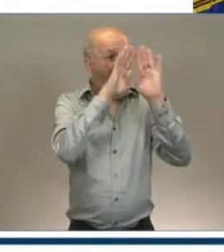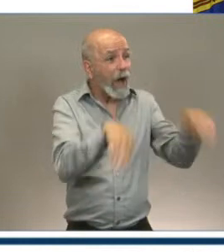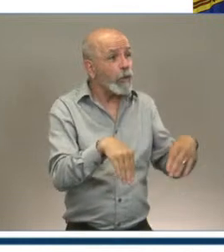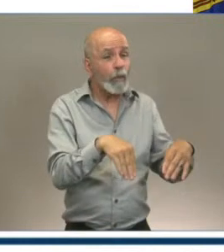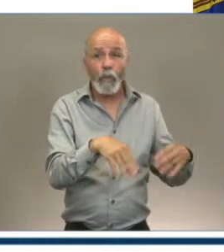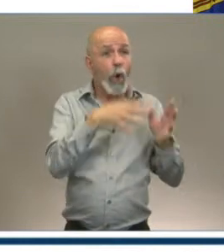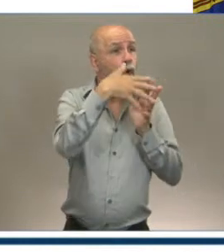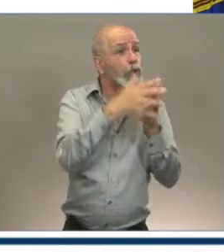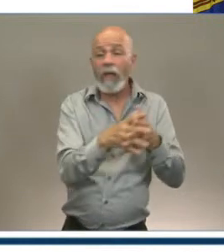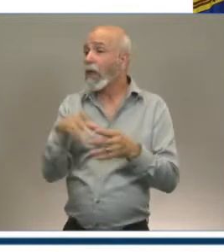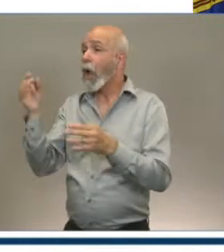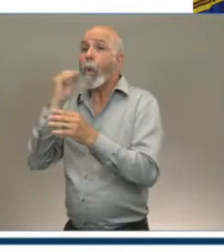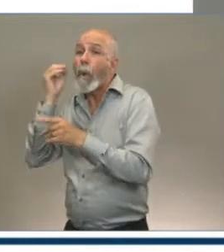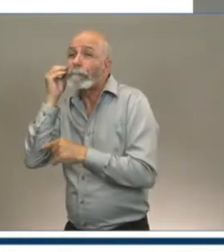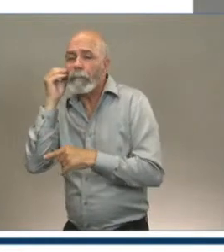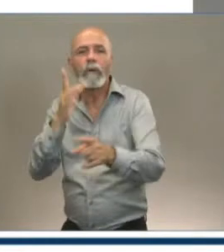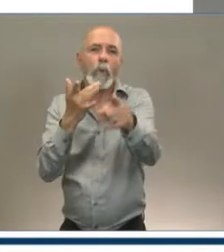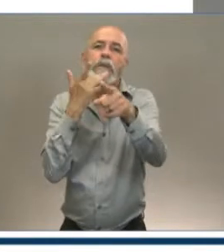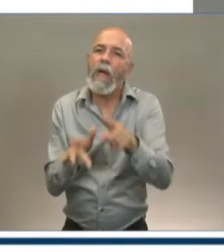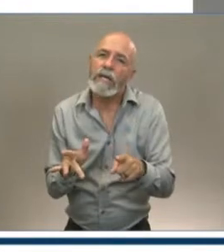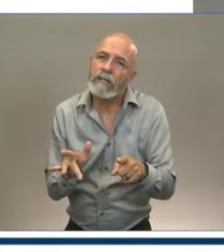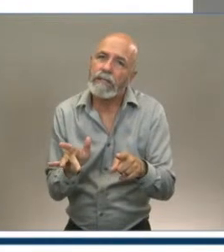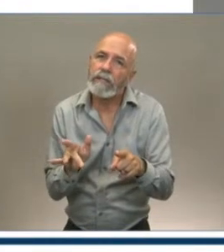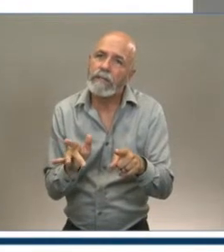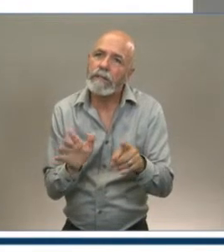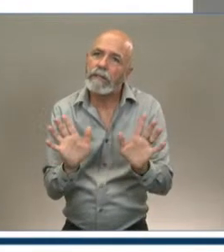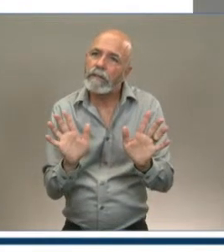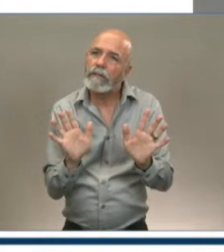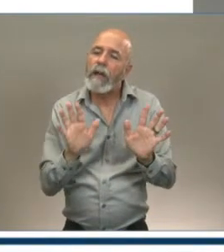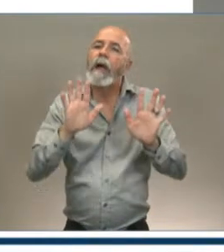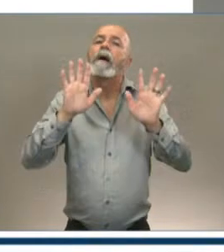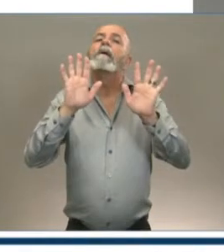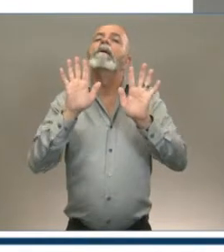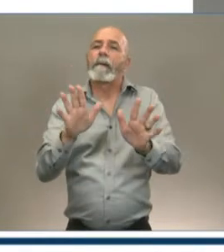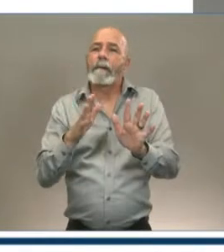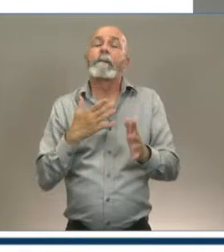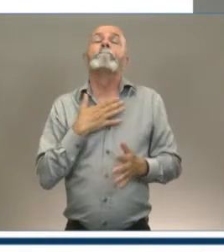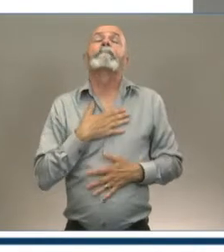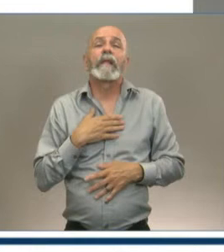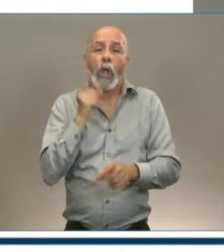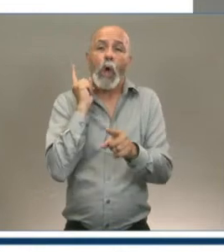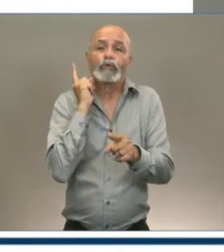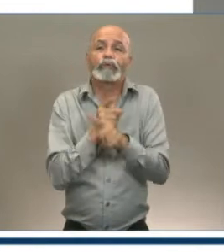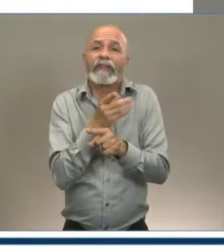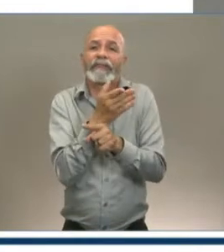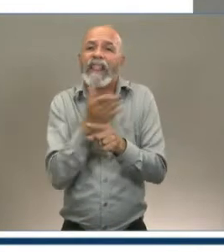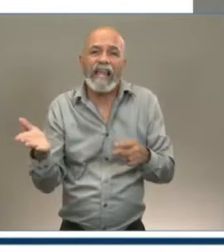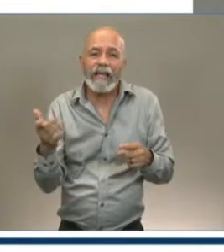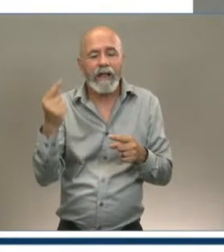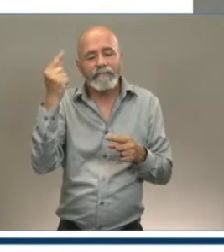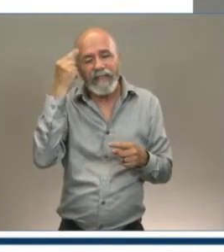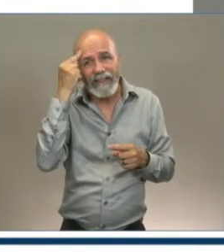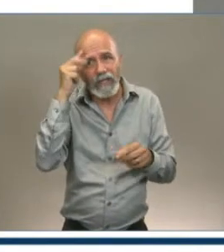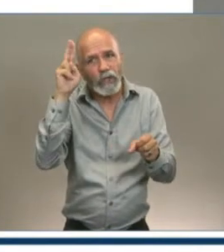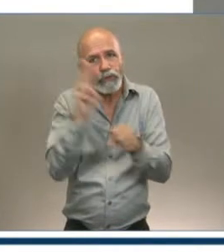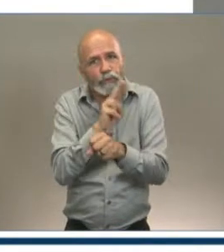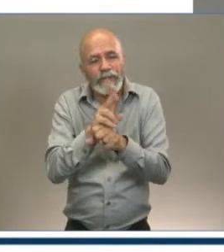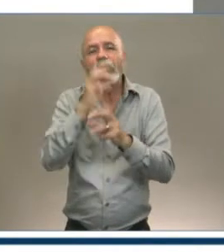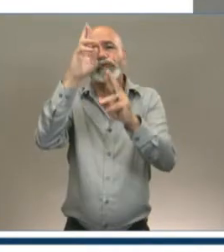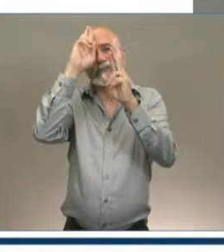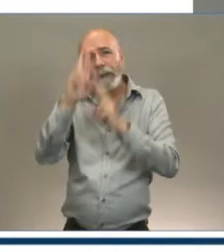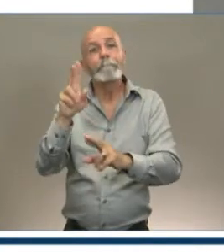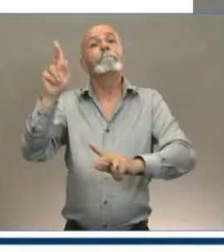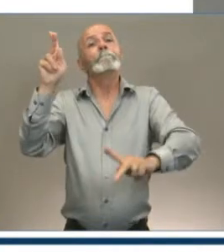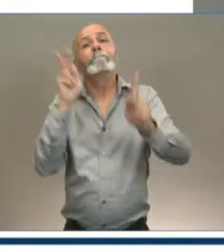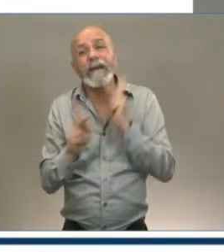Oh, sorry, go ahead. Don't enforce our way out of this. It's like everything else. Do the right thing because it's the right thing to care for each other. Recognize how privileged